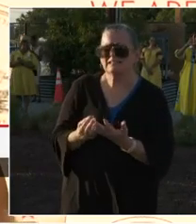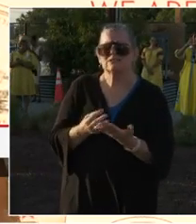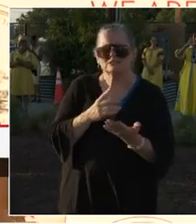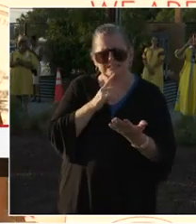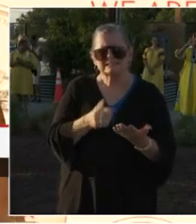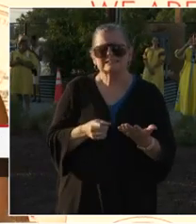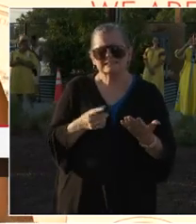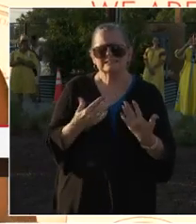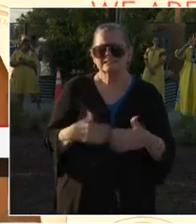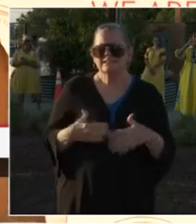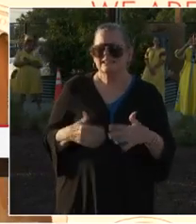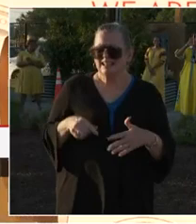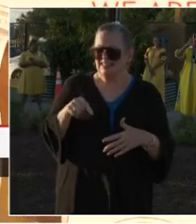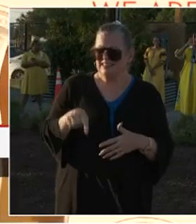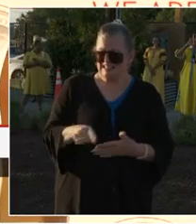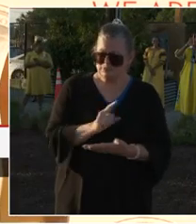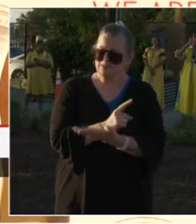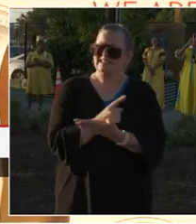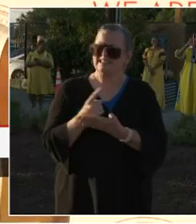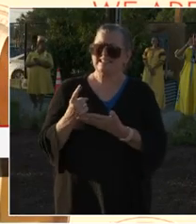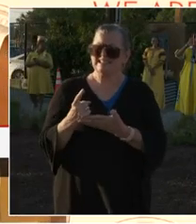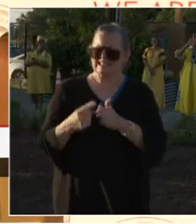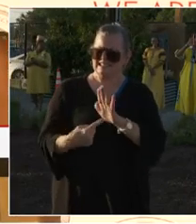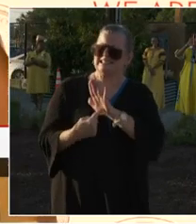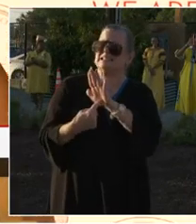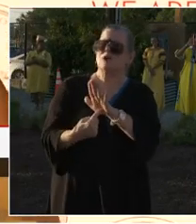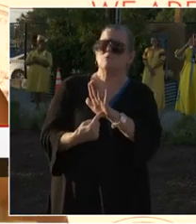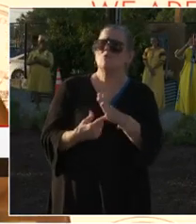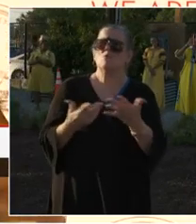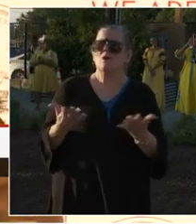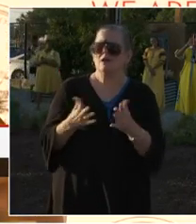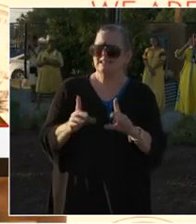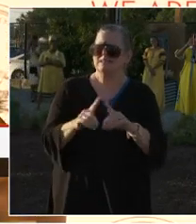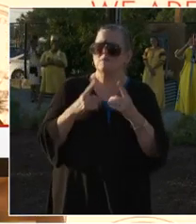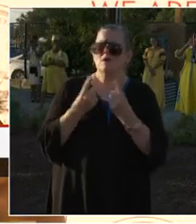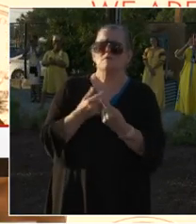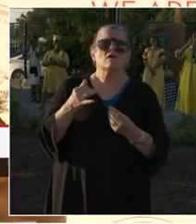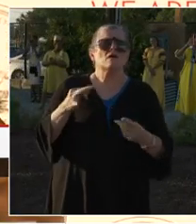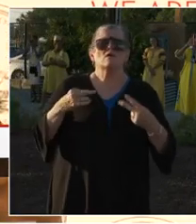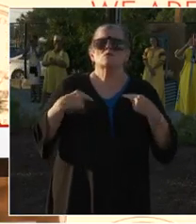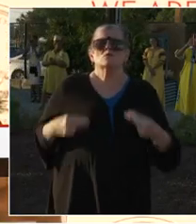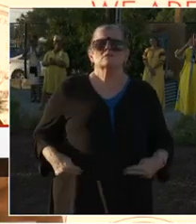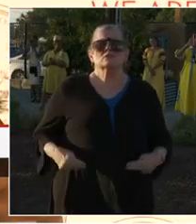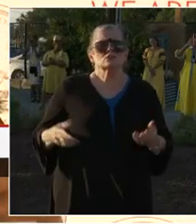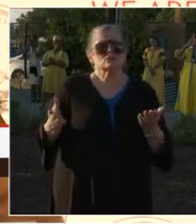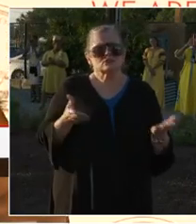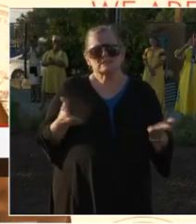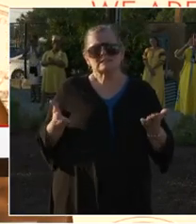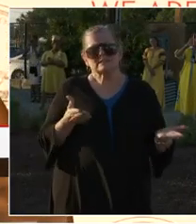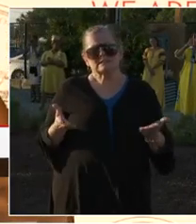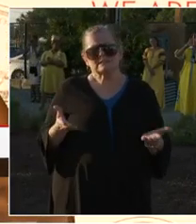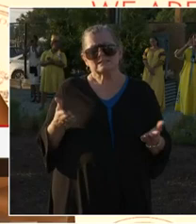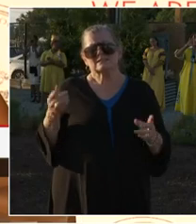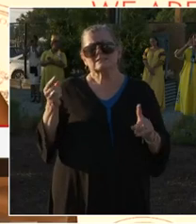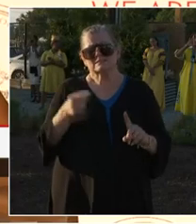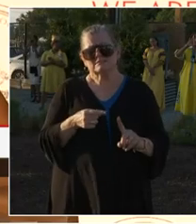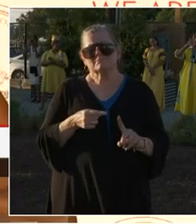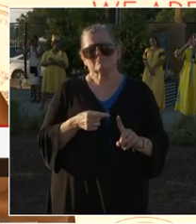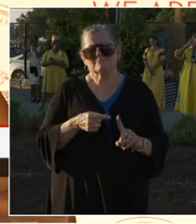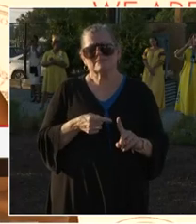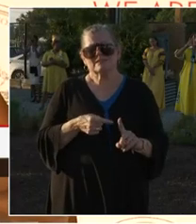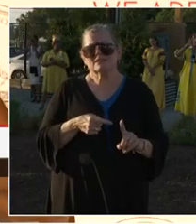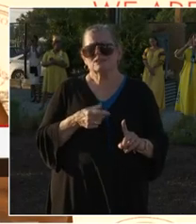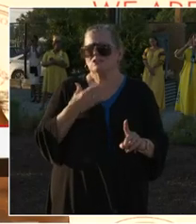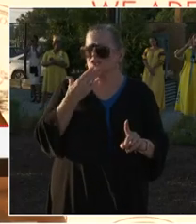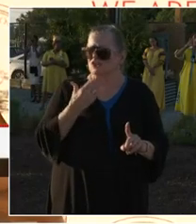Just this week, for example, our Department of Human Services made very good use of some